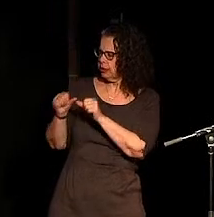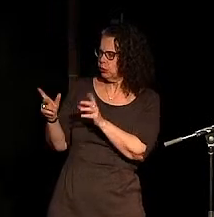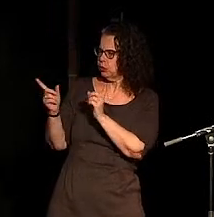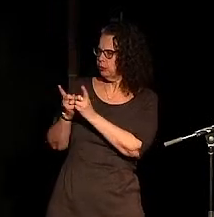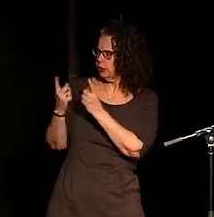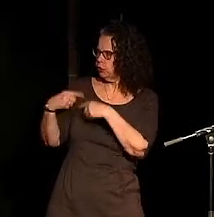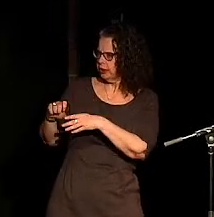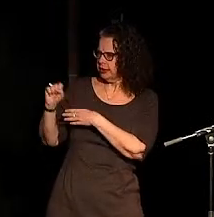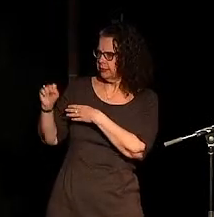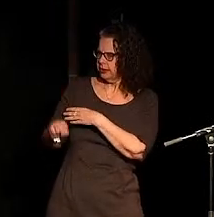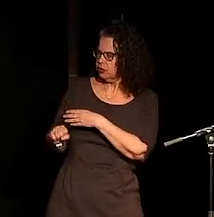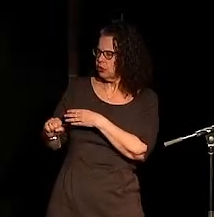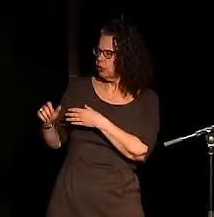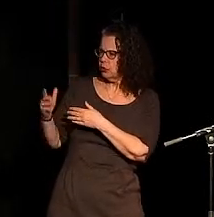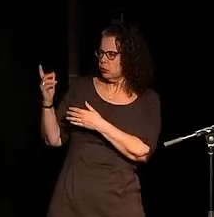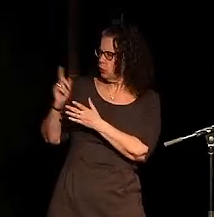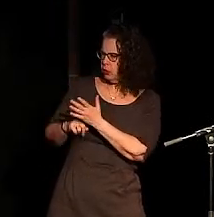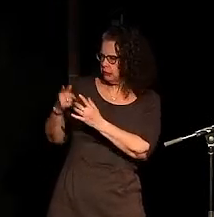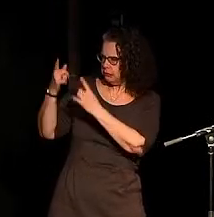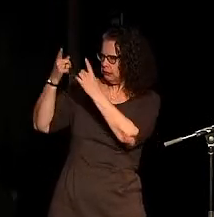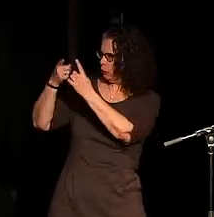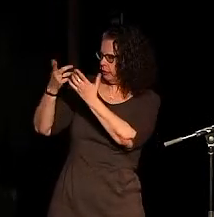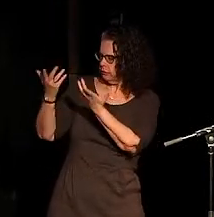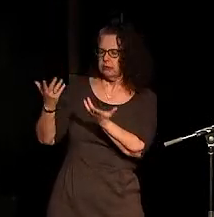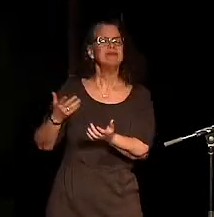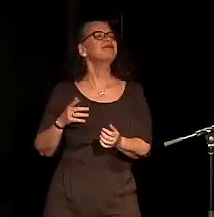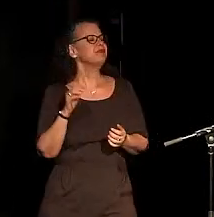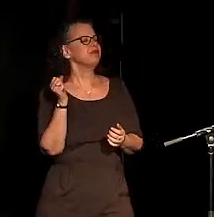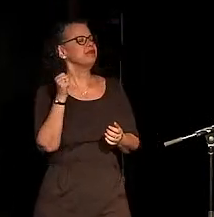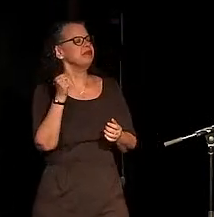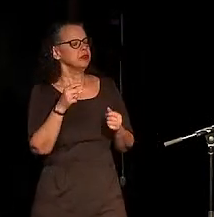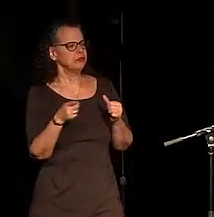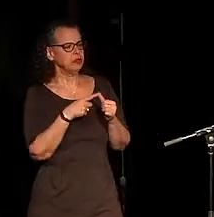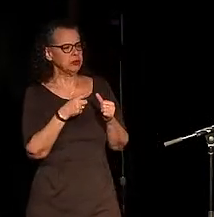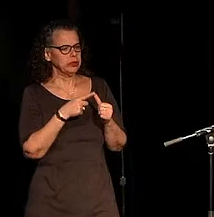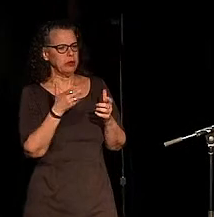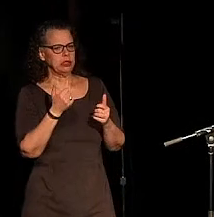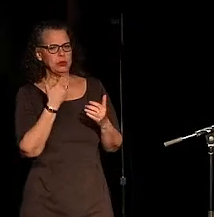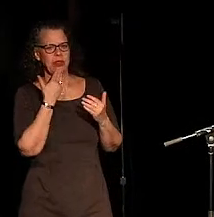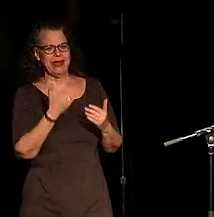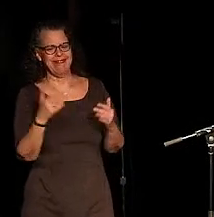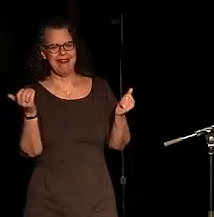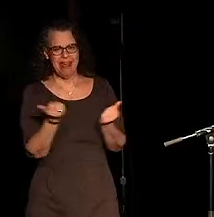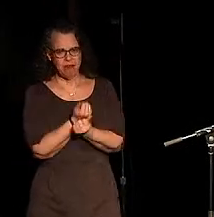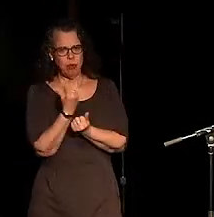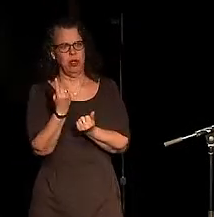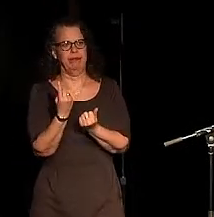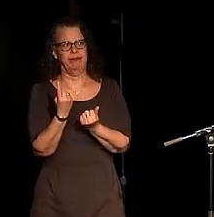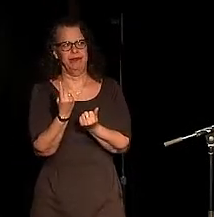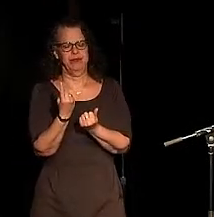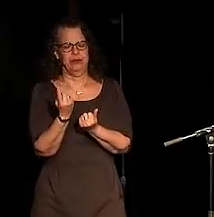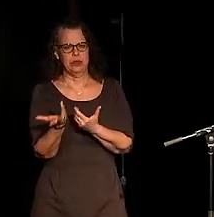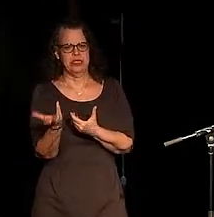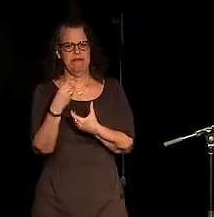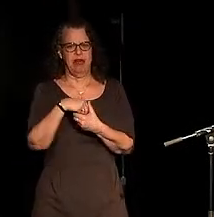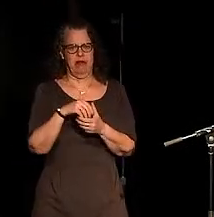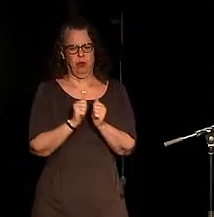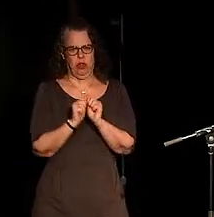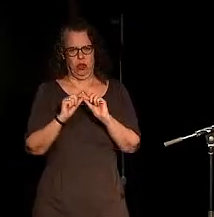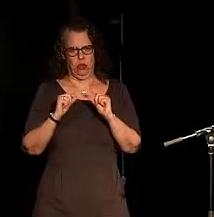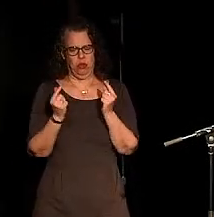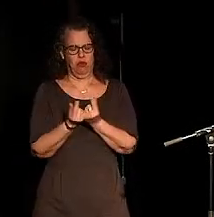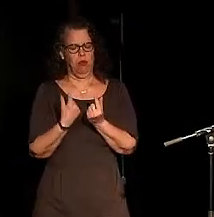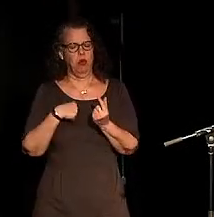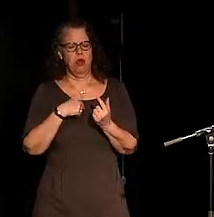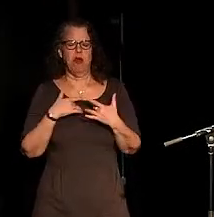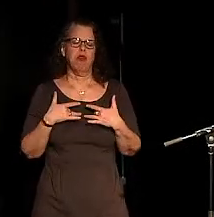semester. You know, where are you going with this? Yeah, so first, I want to thank everyone who is part of this group. We're